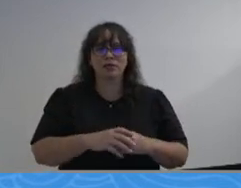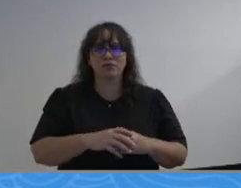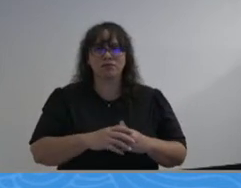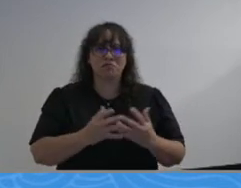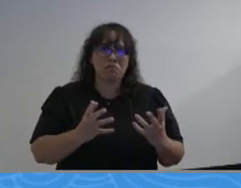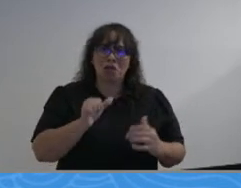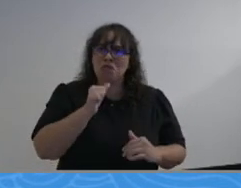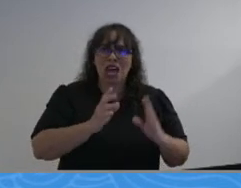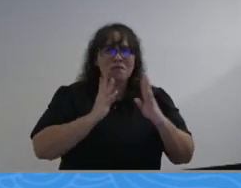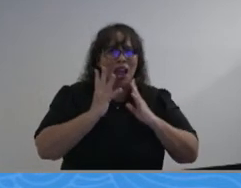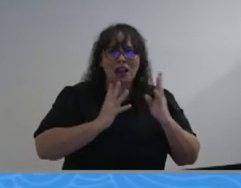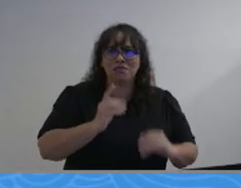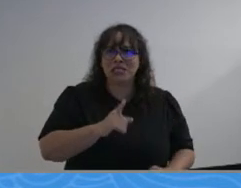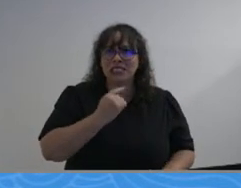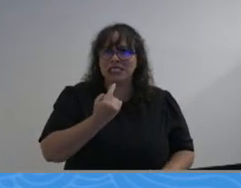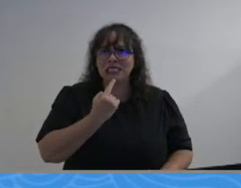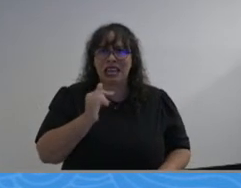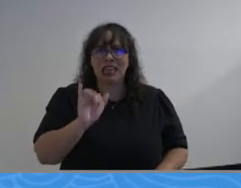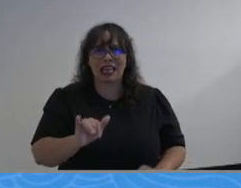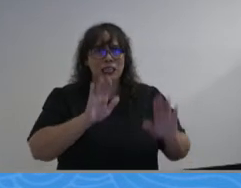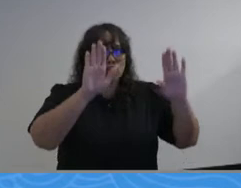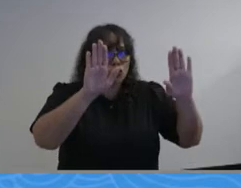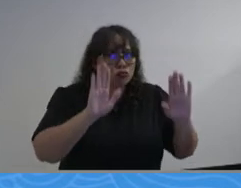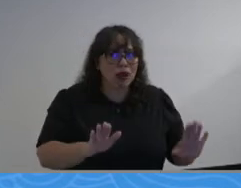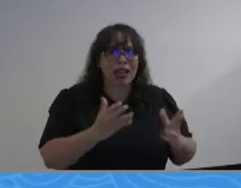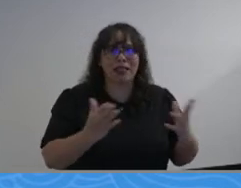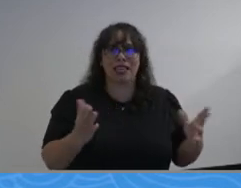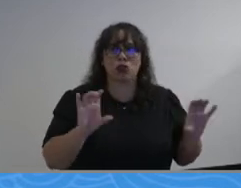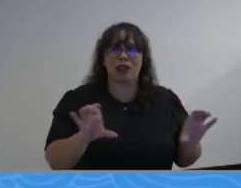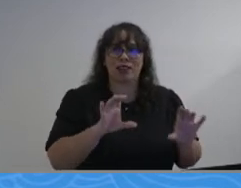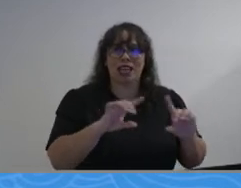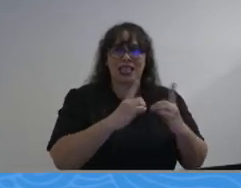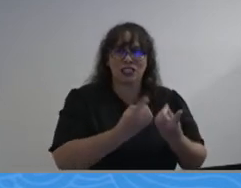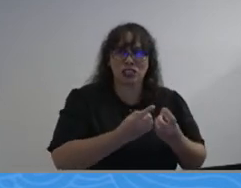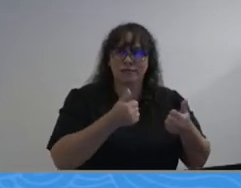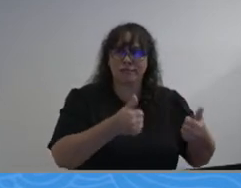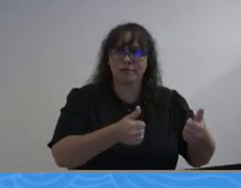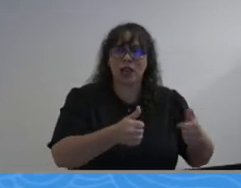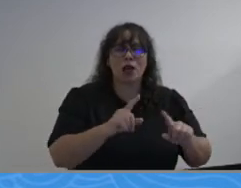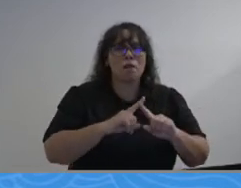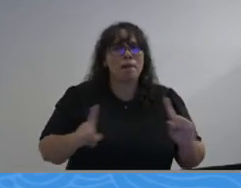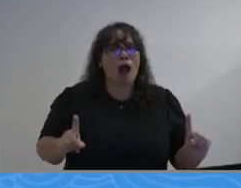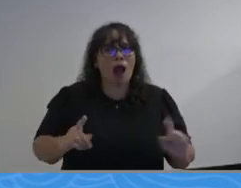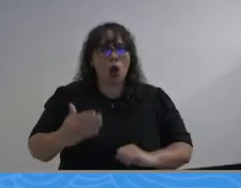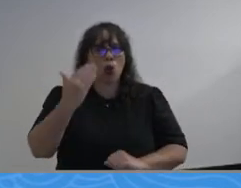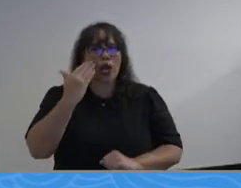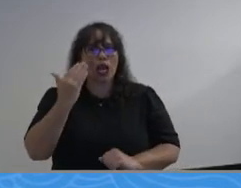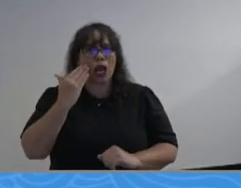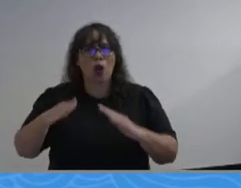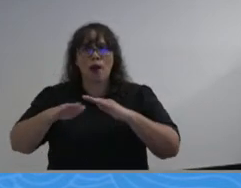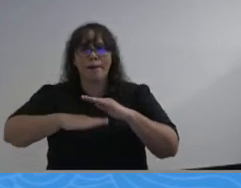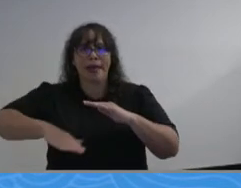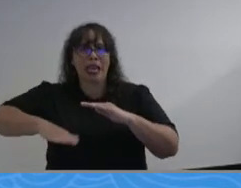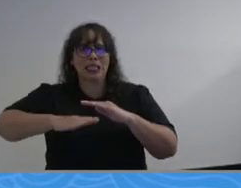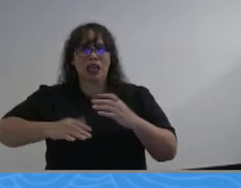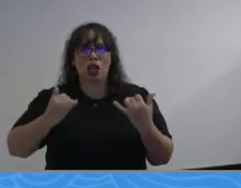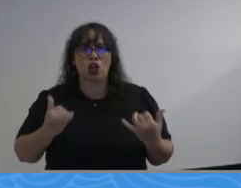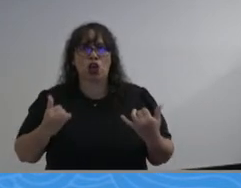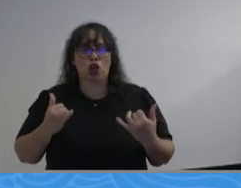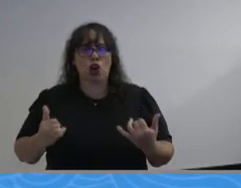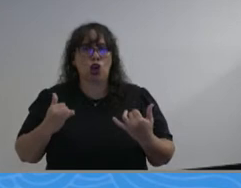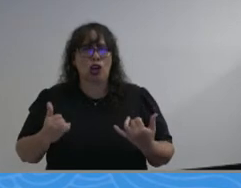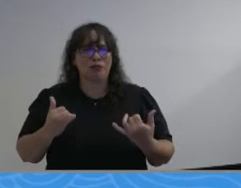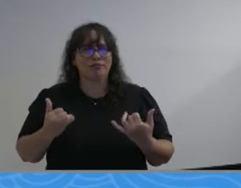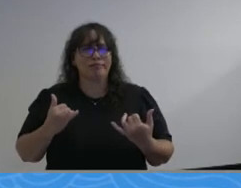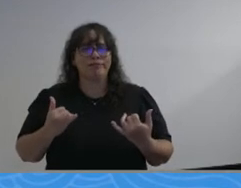ashamed to say that. There's some great things that we have done in this district, some good things, but we know that based on the current climate,